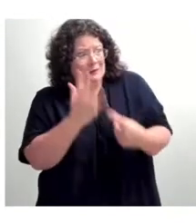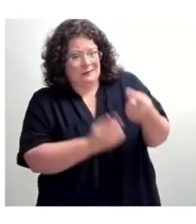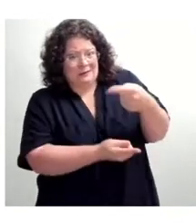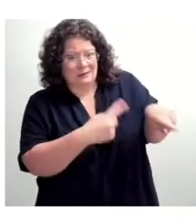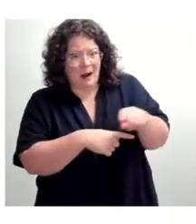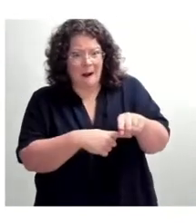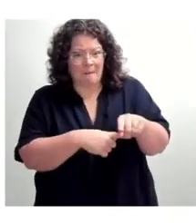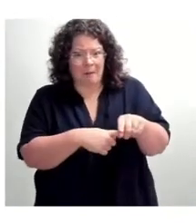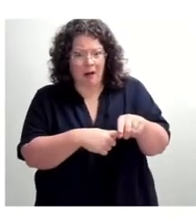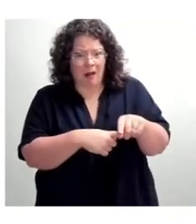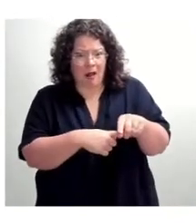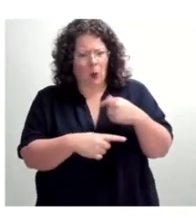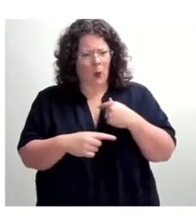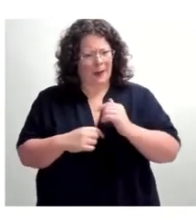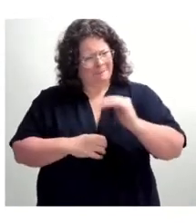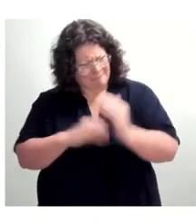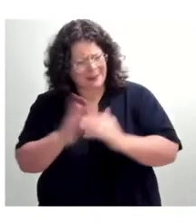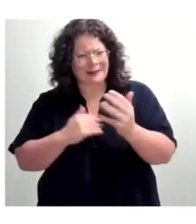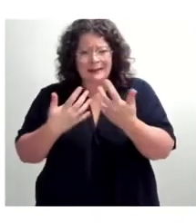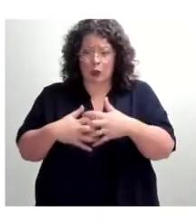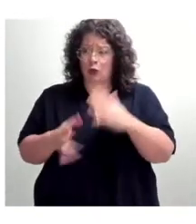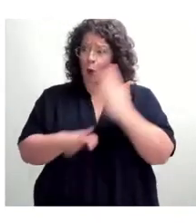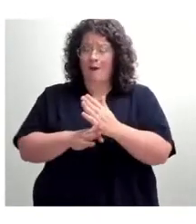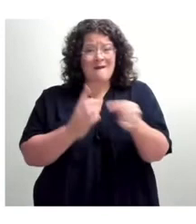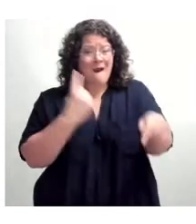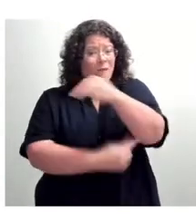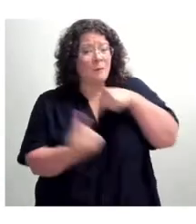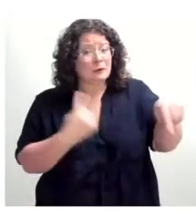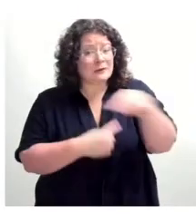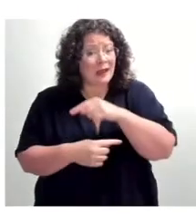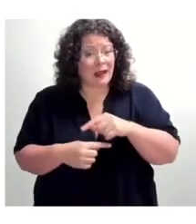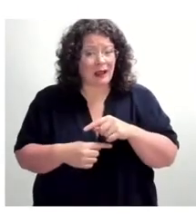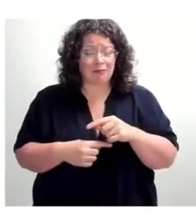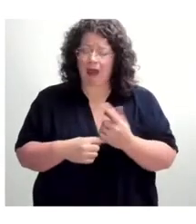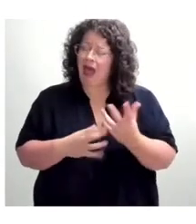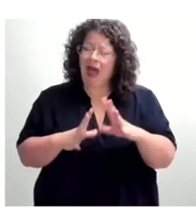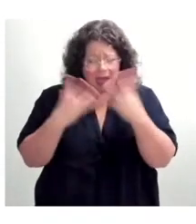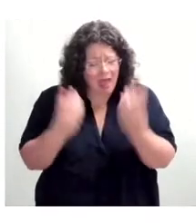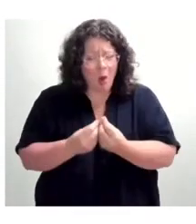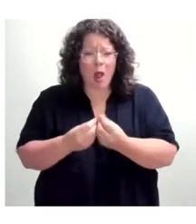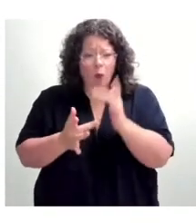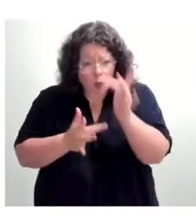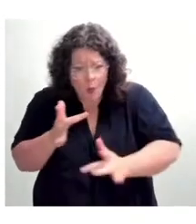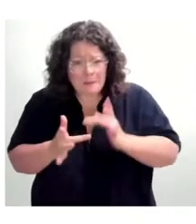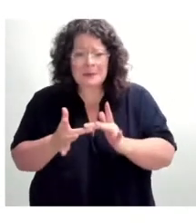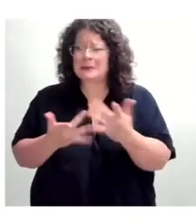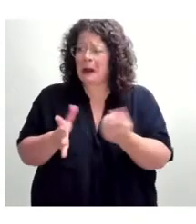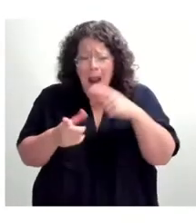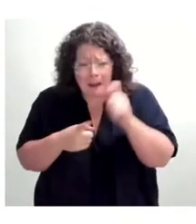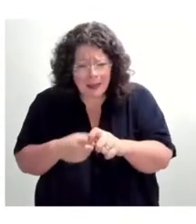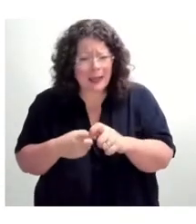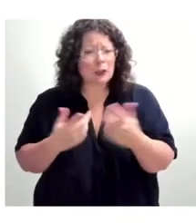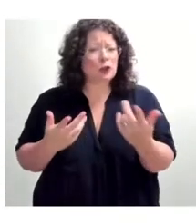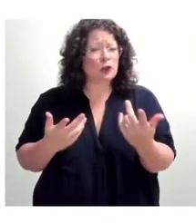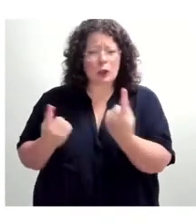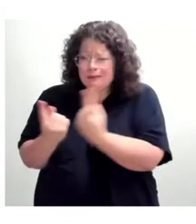with everyone in mind. And, you know, we've made some amazing progress, but we still have a very long way to go. I